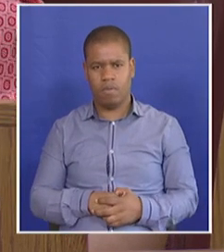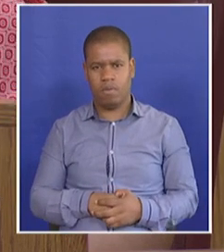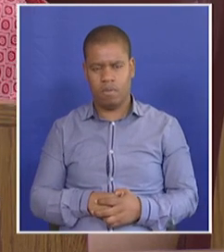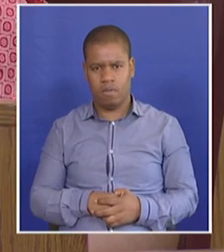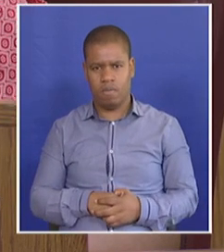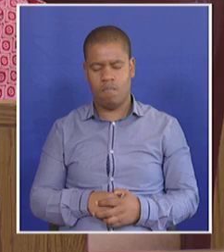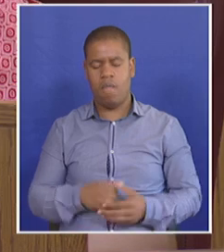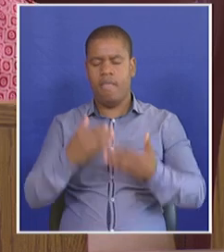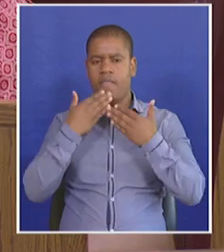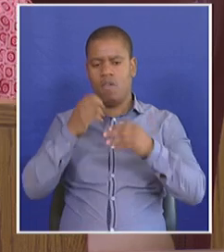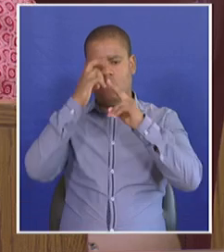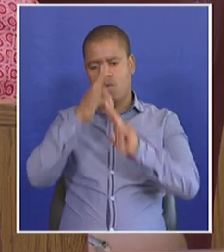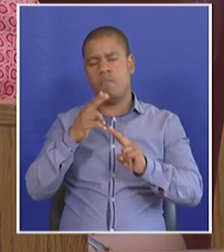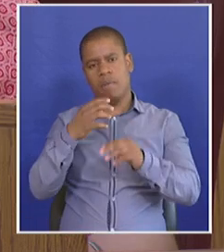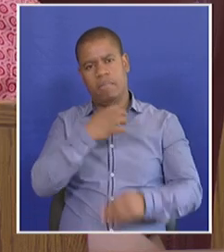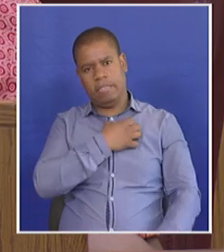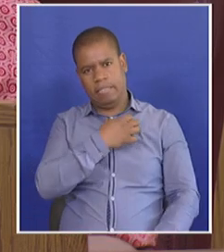Thank you, Honorable Minister.